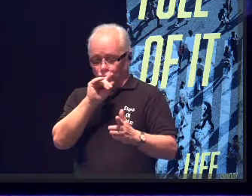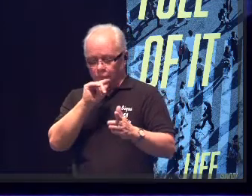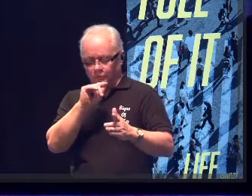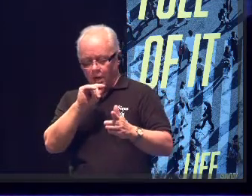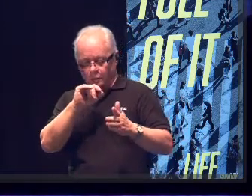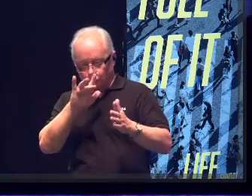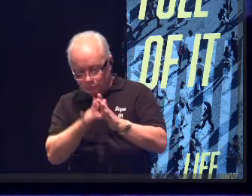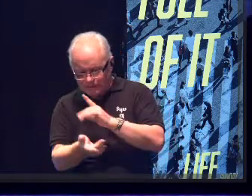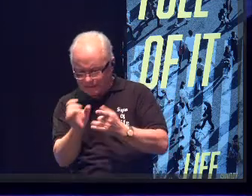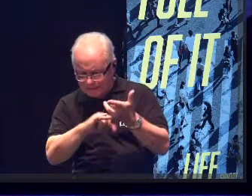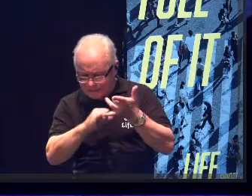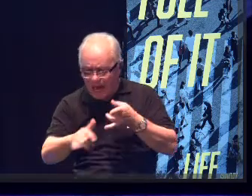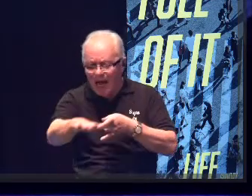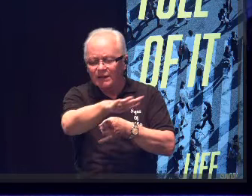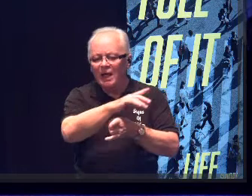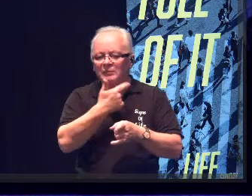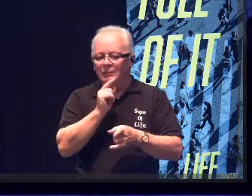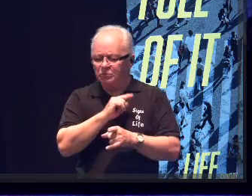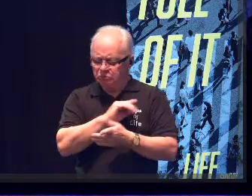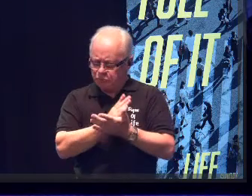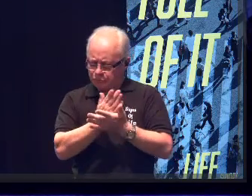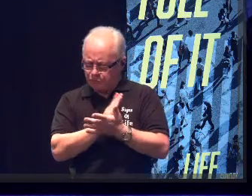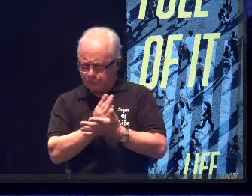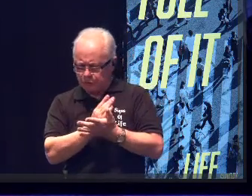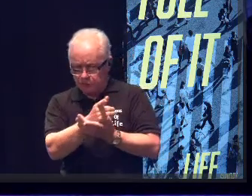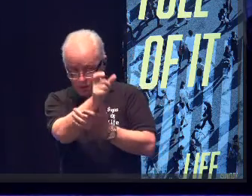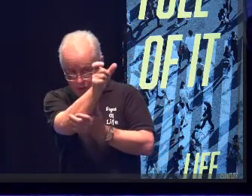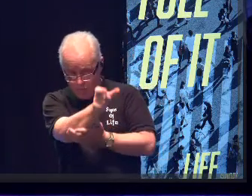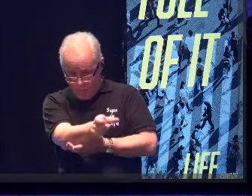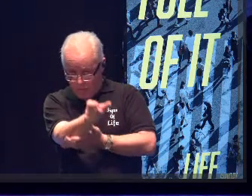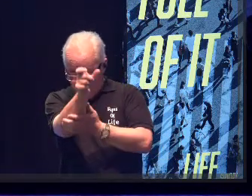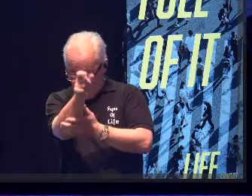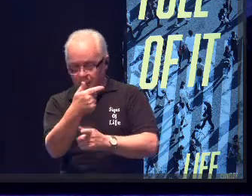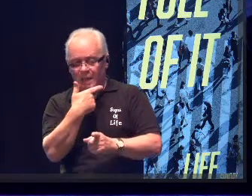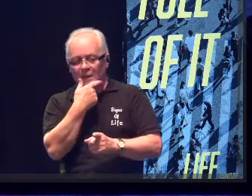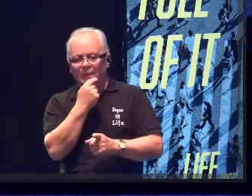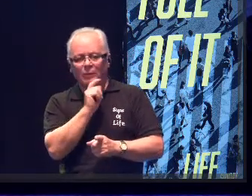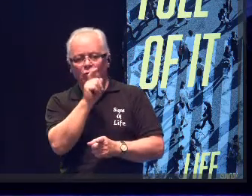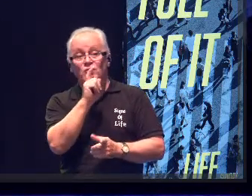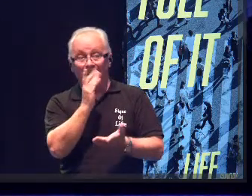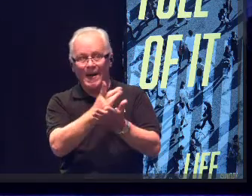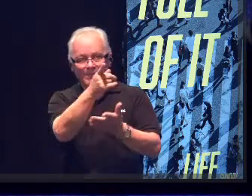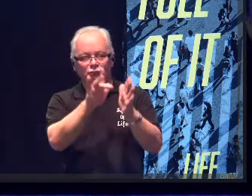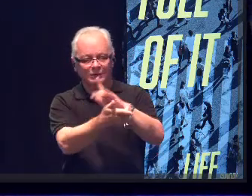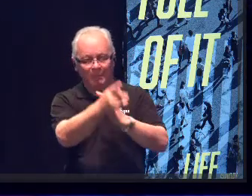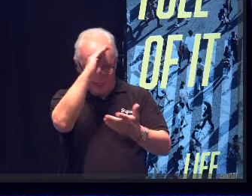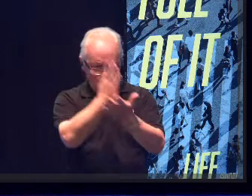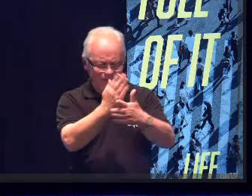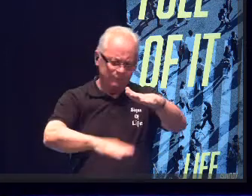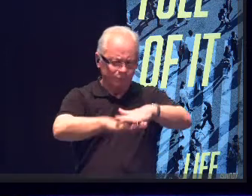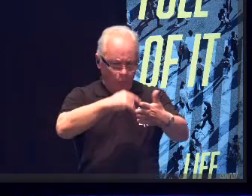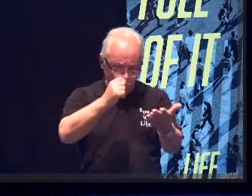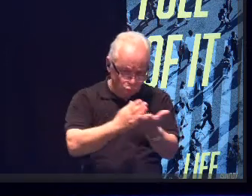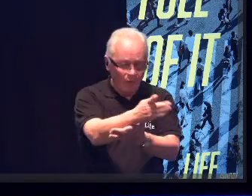people are very skeptical of those of us who believe in absolute truth. In fact, they see us as